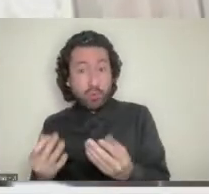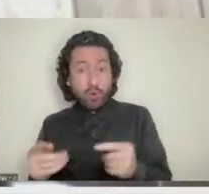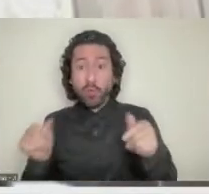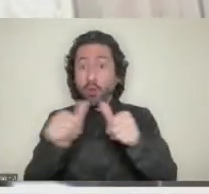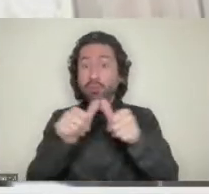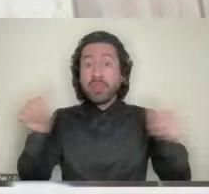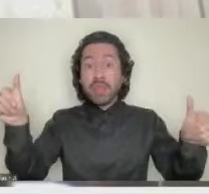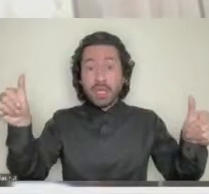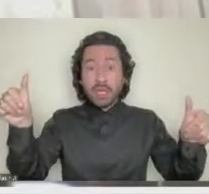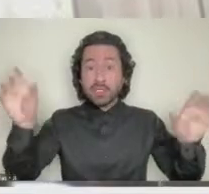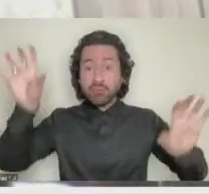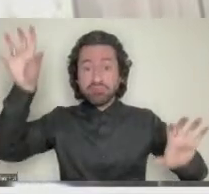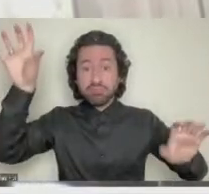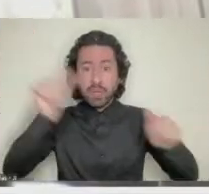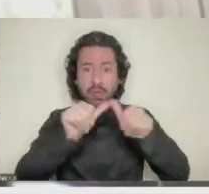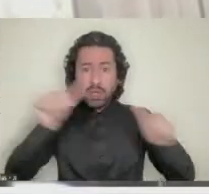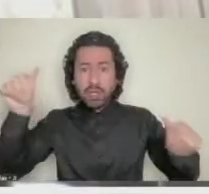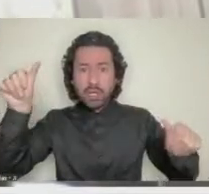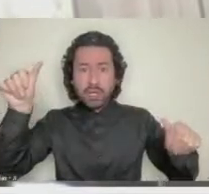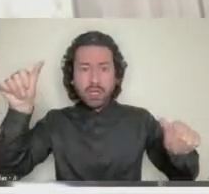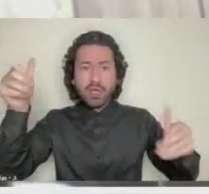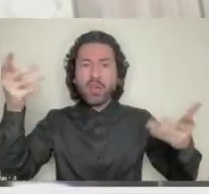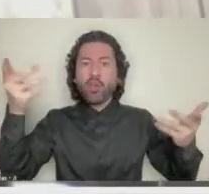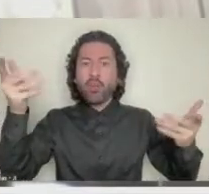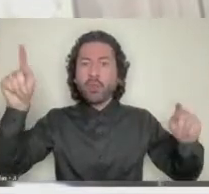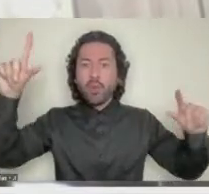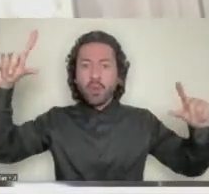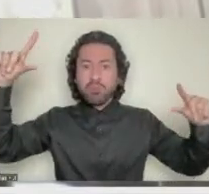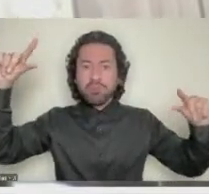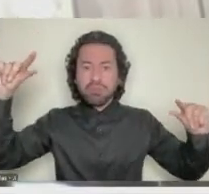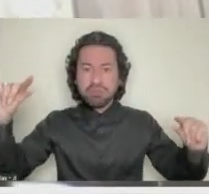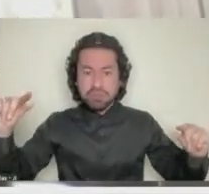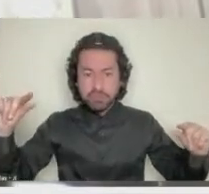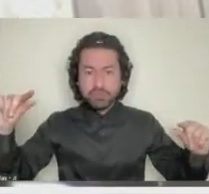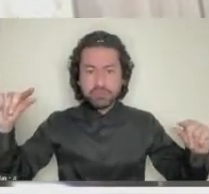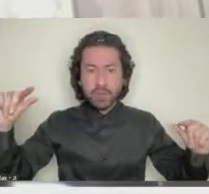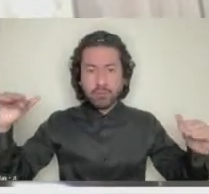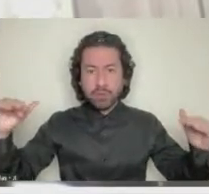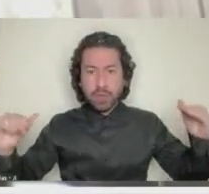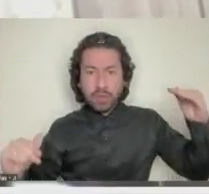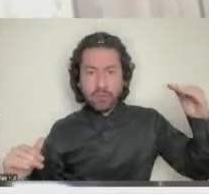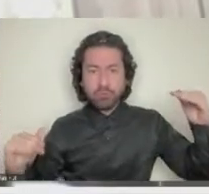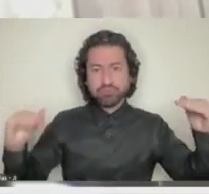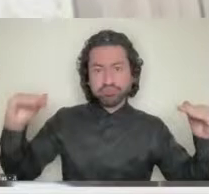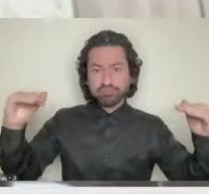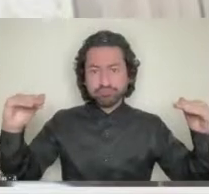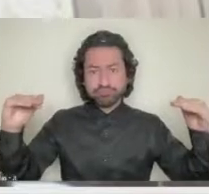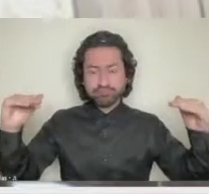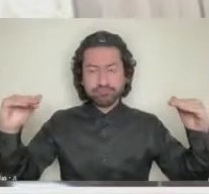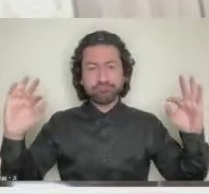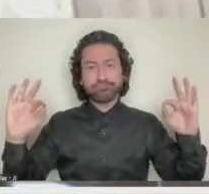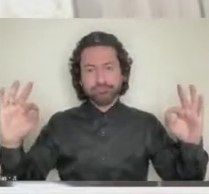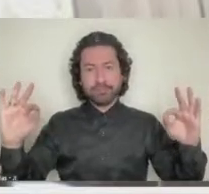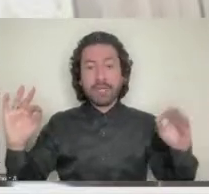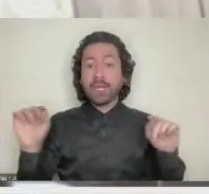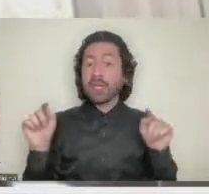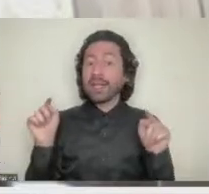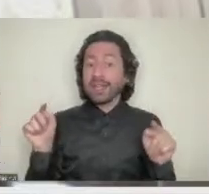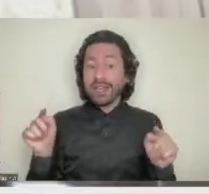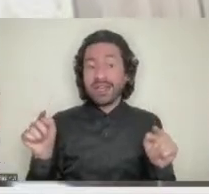and highest, and in binomial ones, how they decline, how these gaps